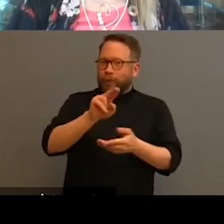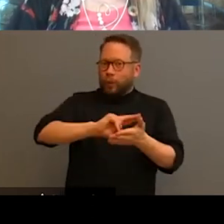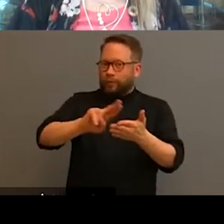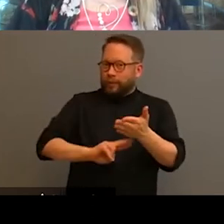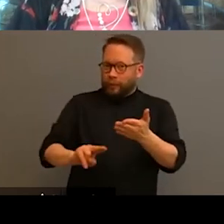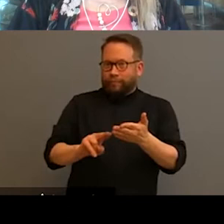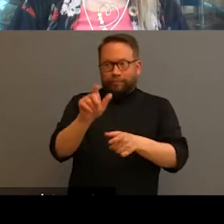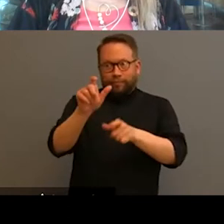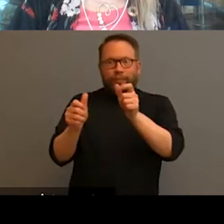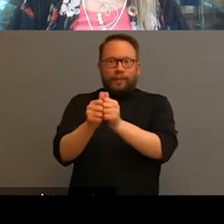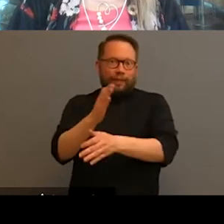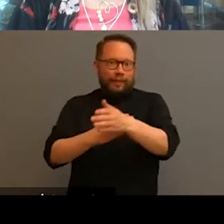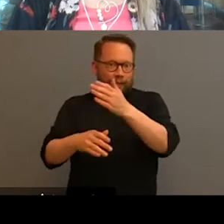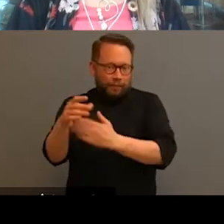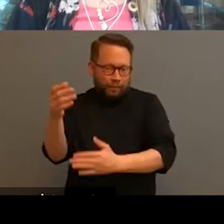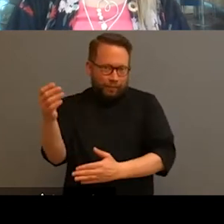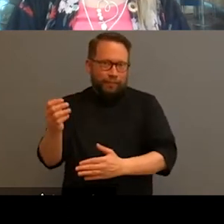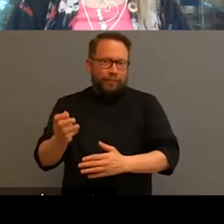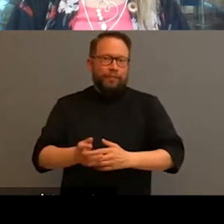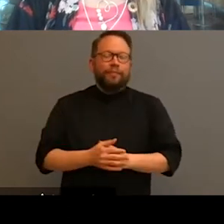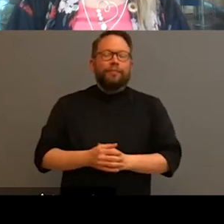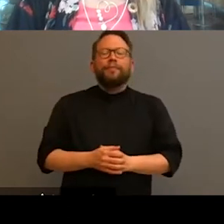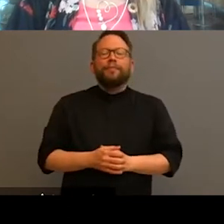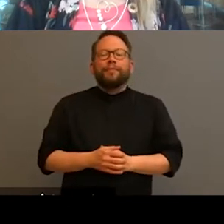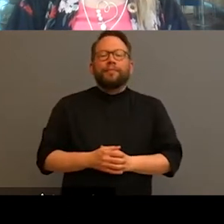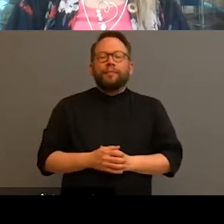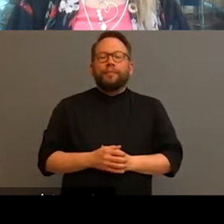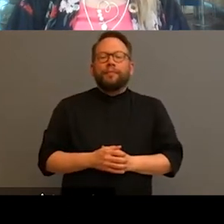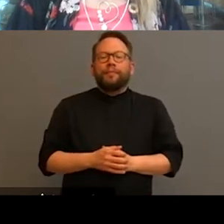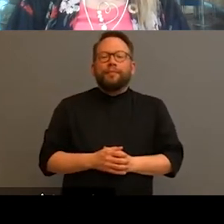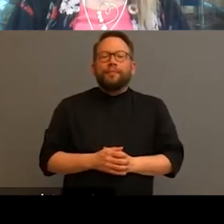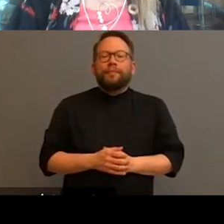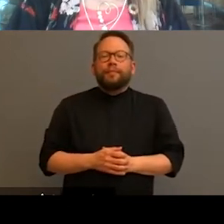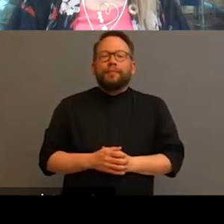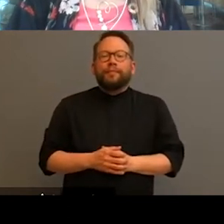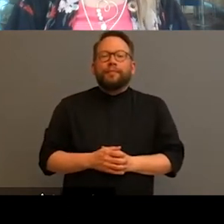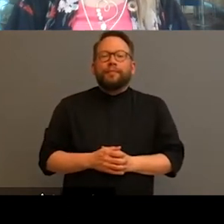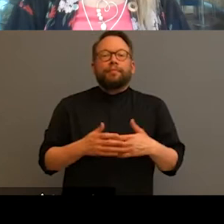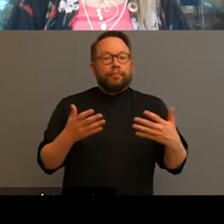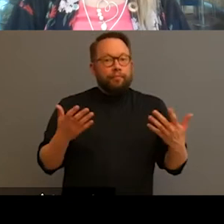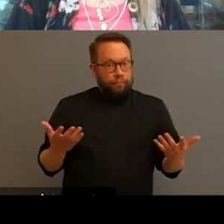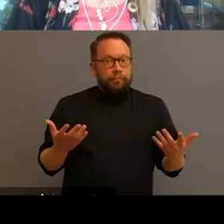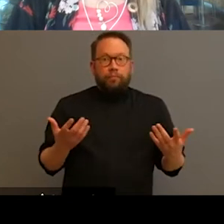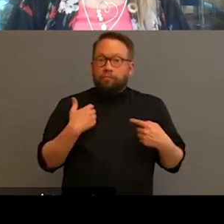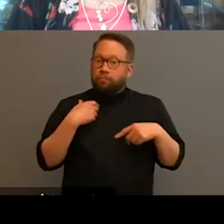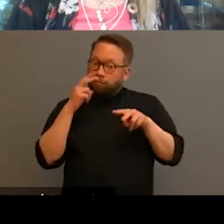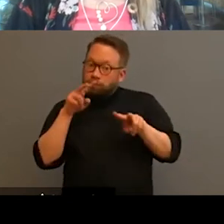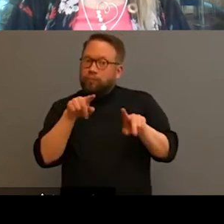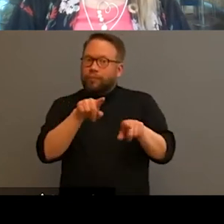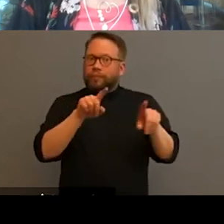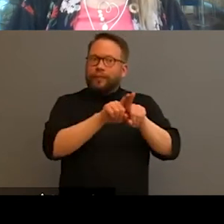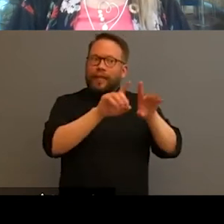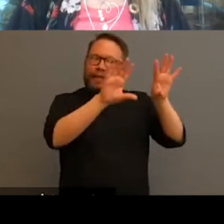for Persons with Disabilities. This makes the result sustainable when